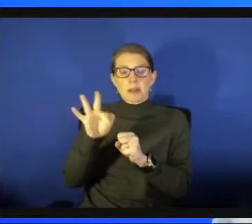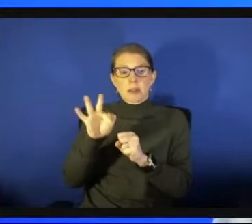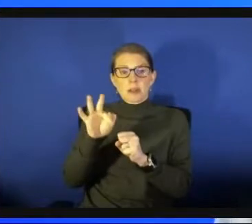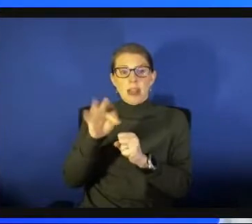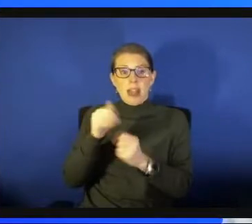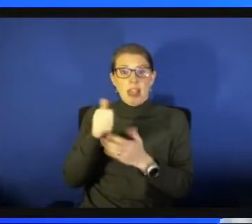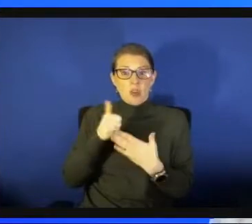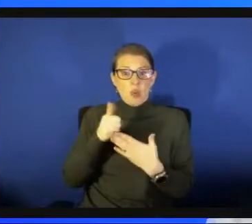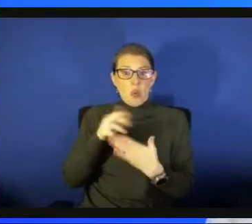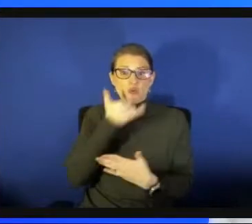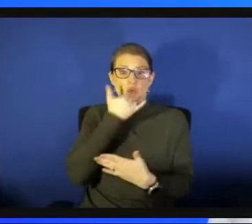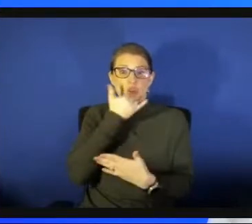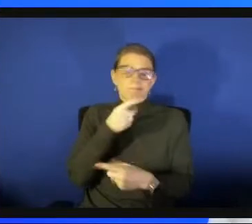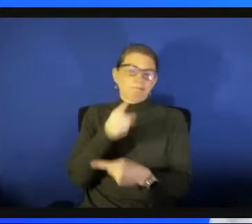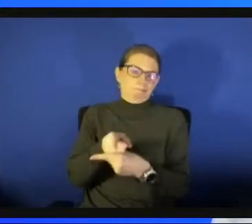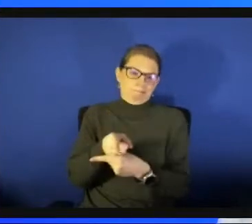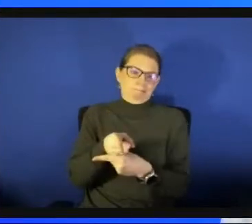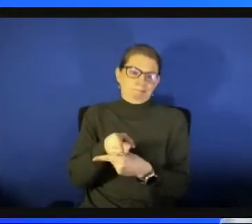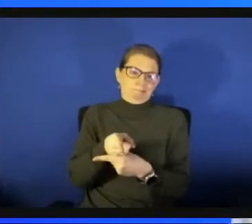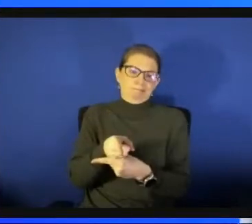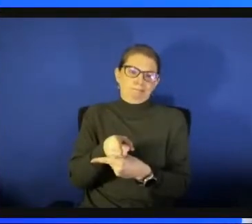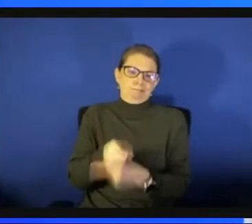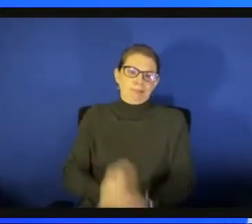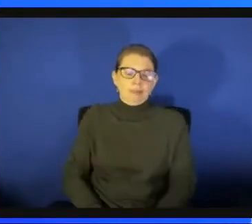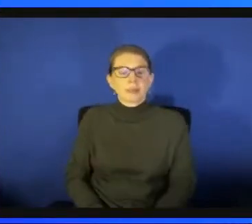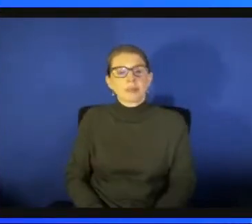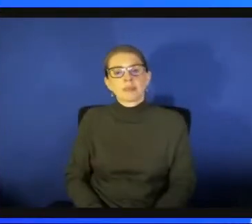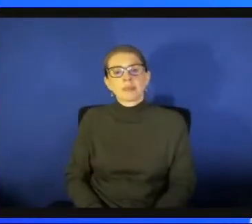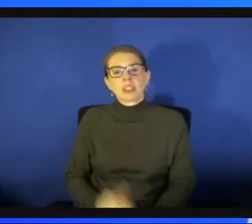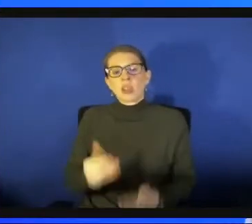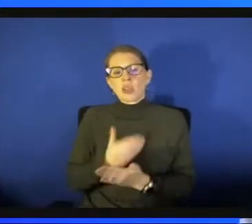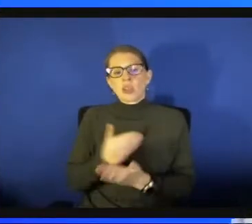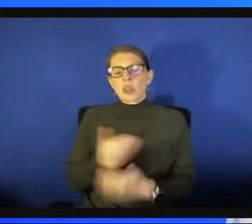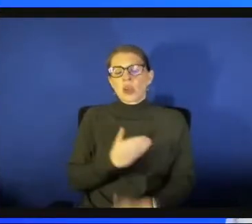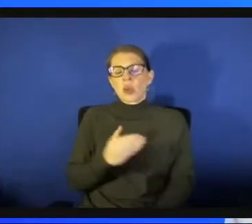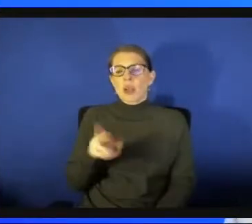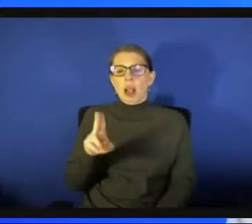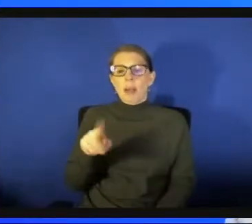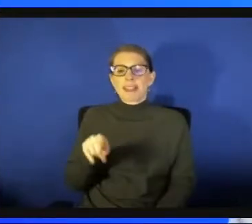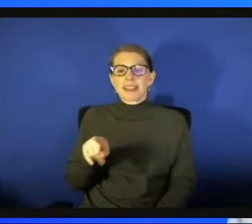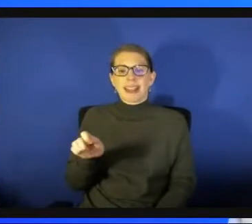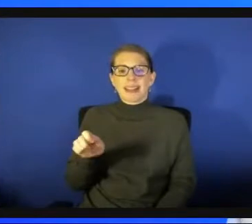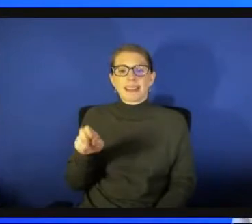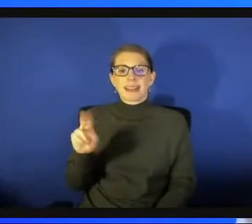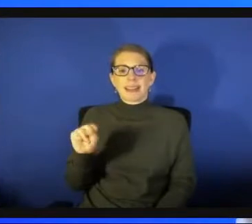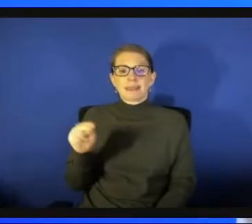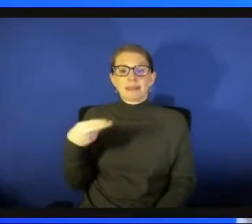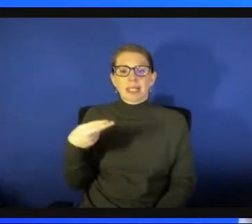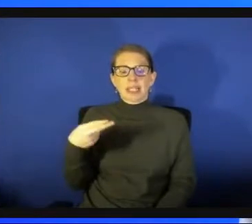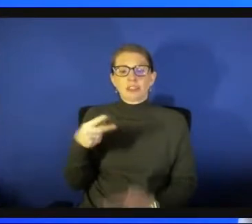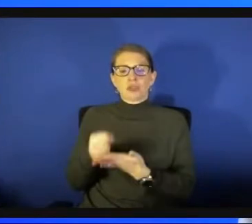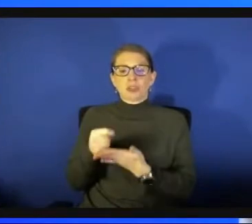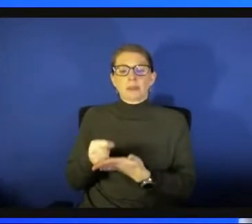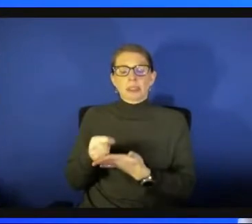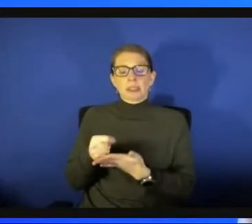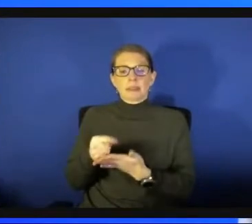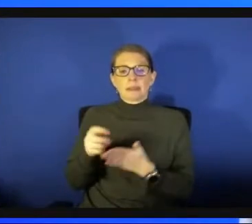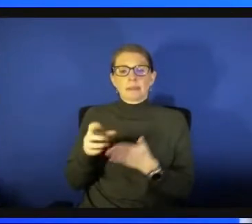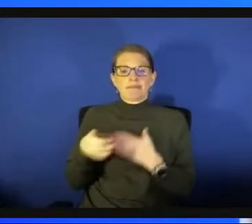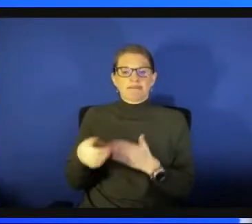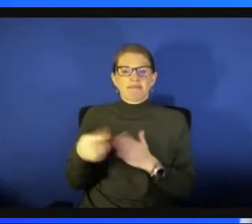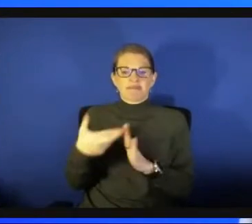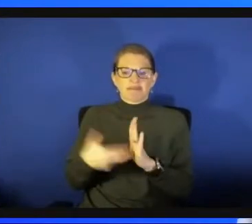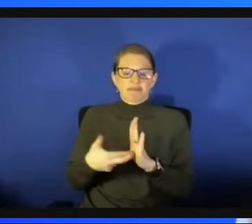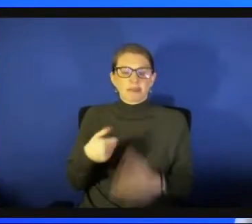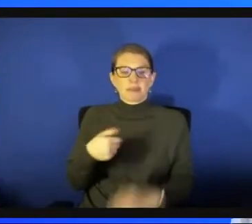no, you're exactly right. In fact, I think there was a new update to the NIH treatment guidelines, which also looks at diagnosis or diagnostics.